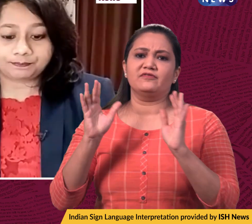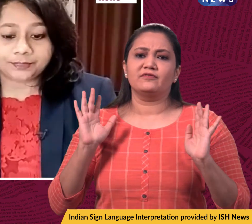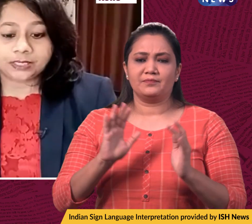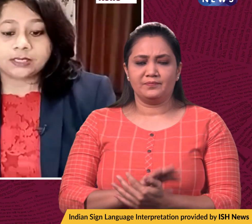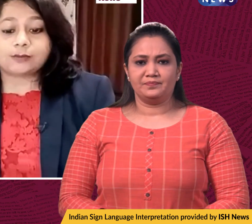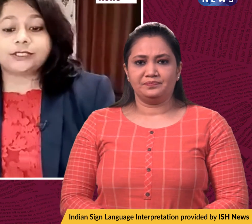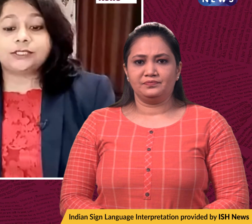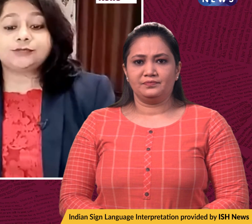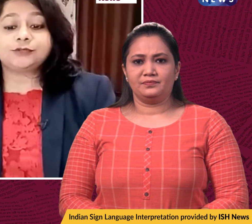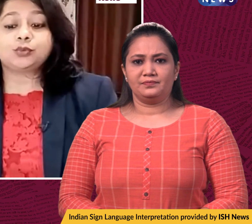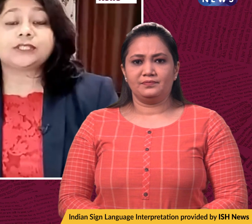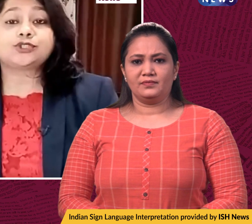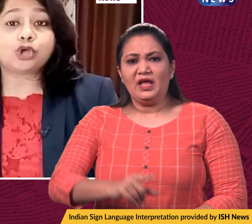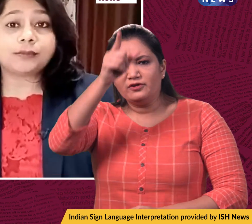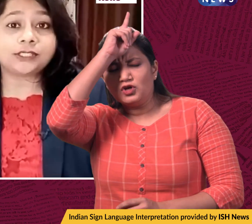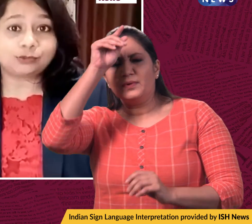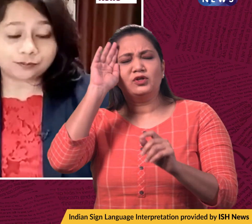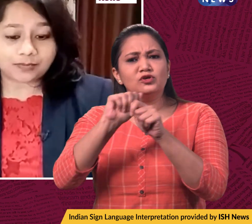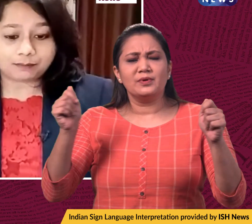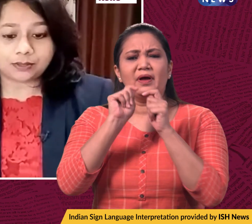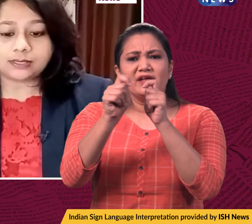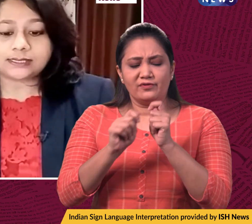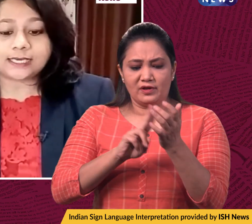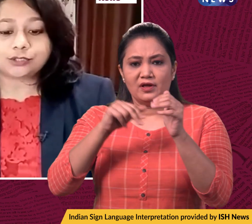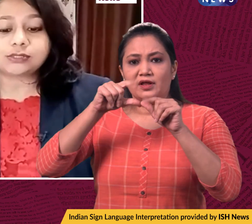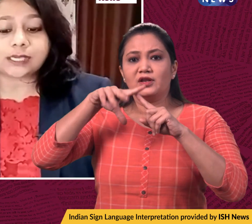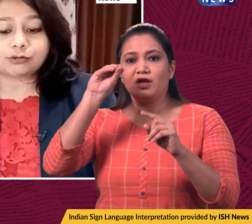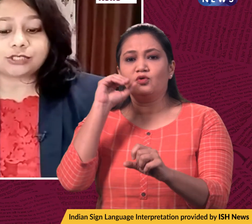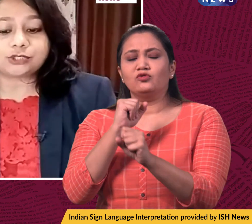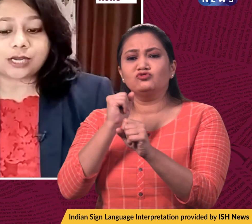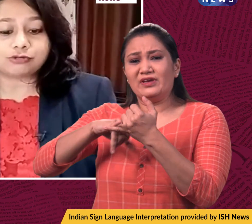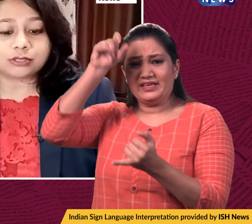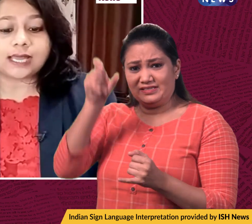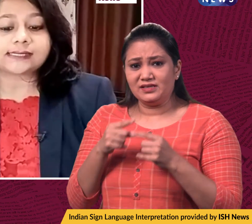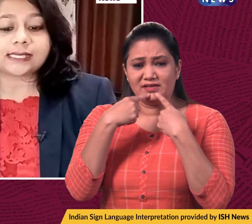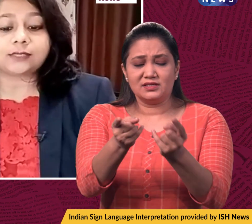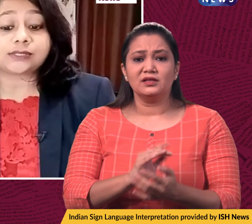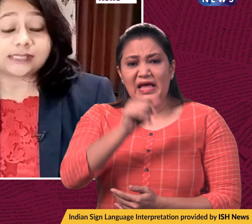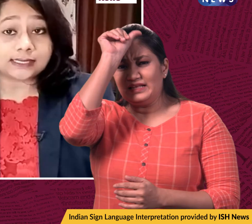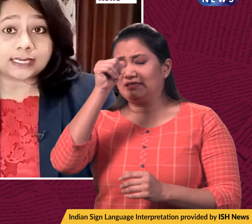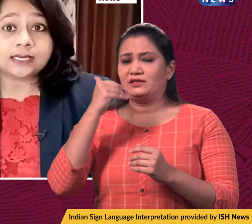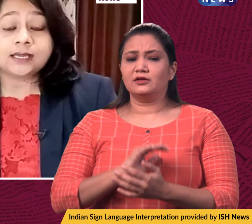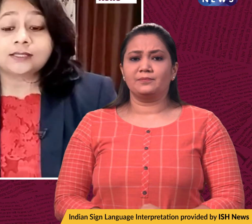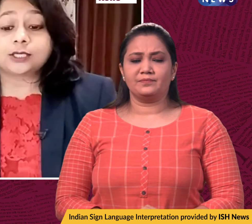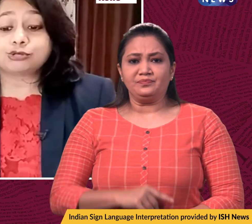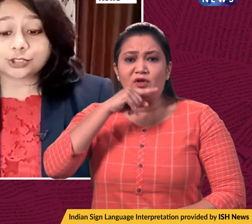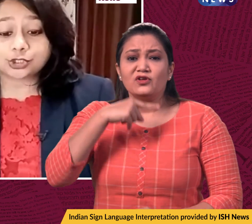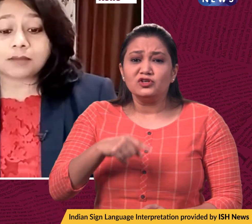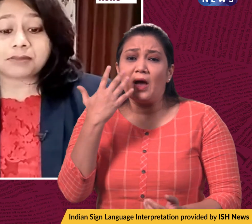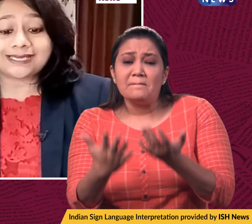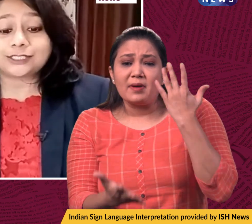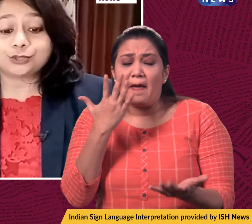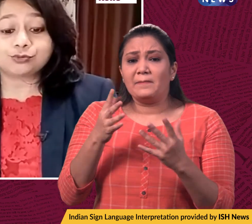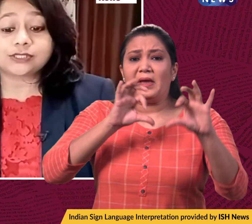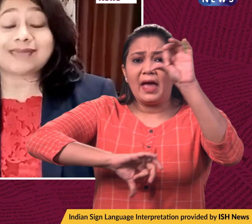quote. Now, in an interview with a German newspaper, NATO Secretary General has said on Sunday that